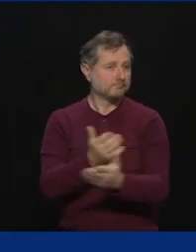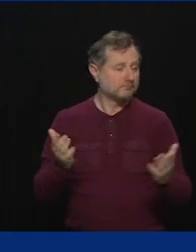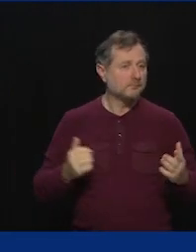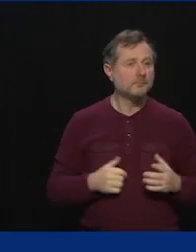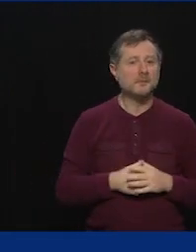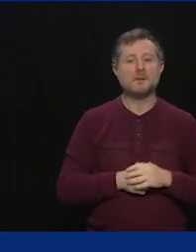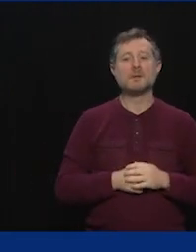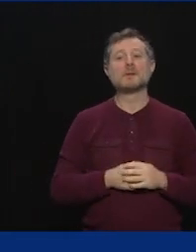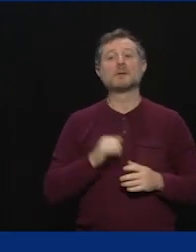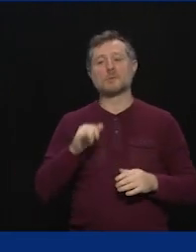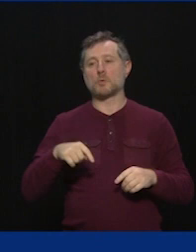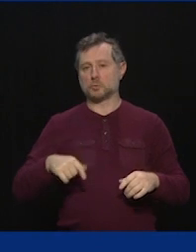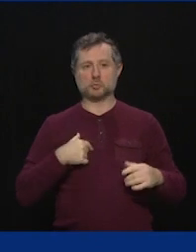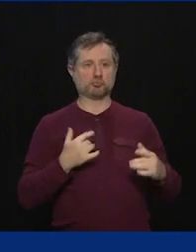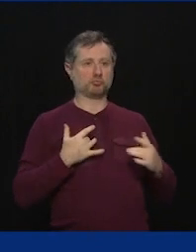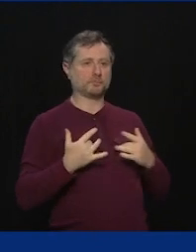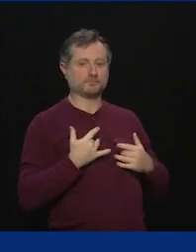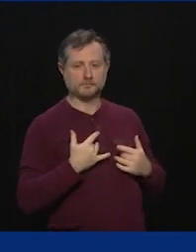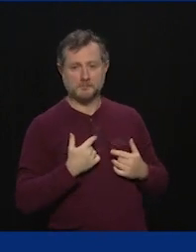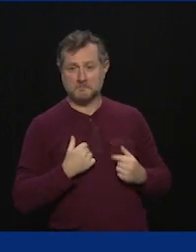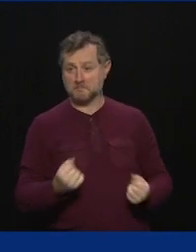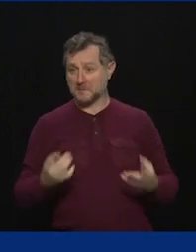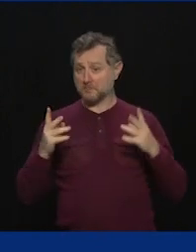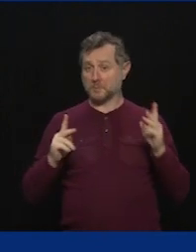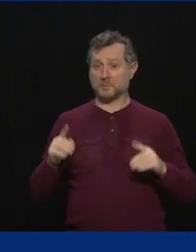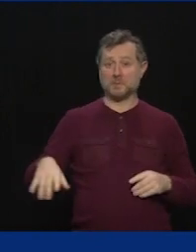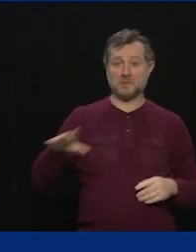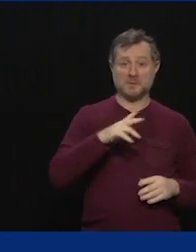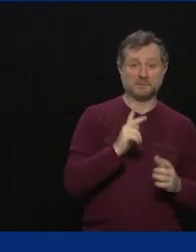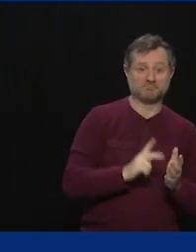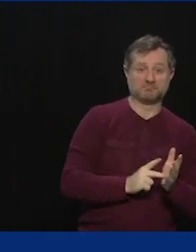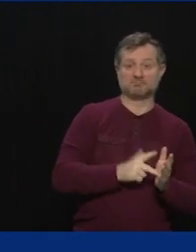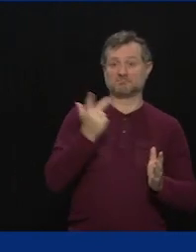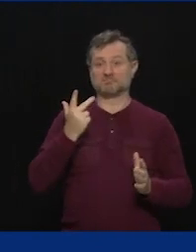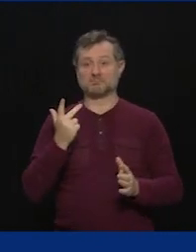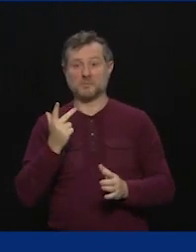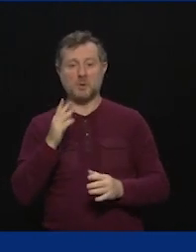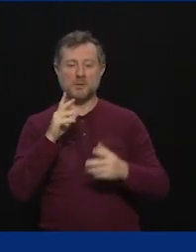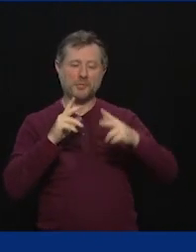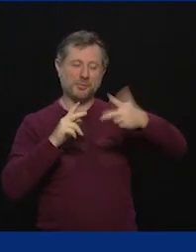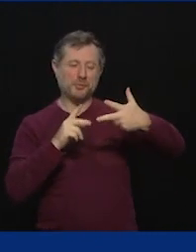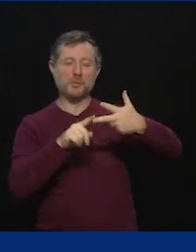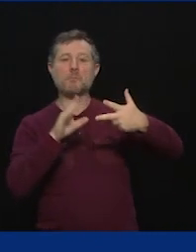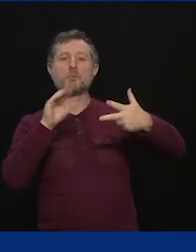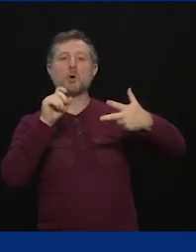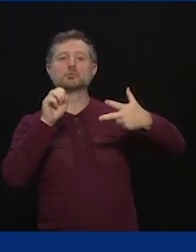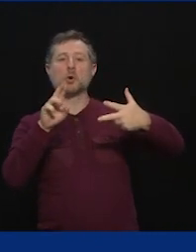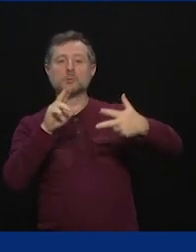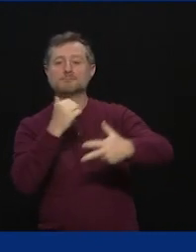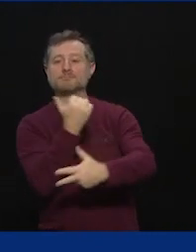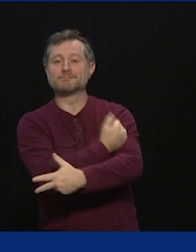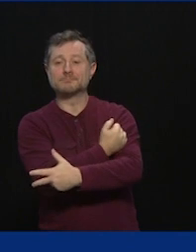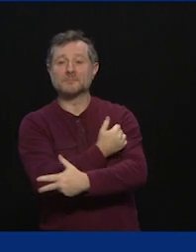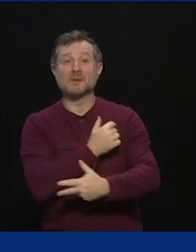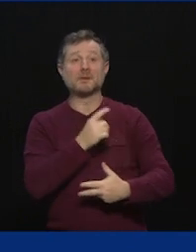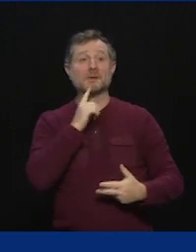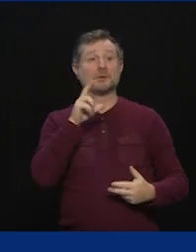about. How many people have already had boosters? We're at about 303,000, and that's just up from about a week ago.